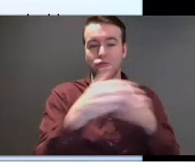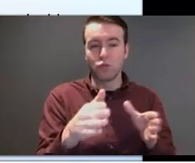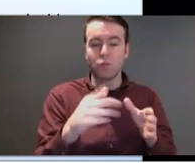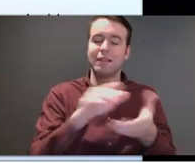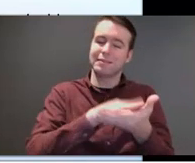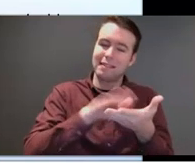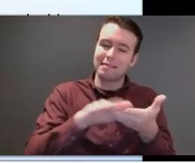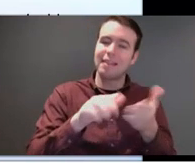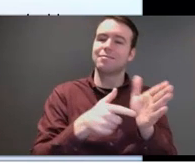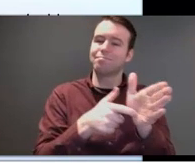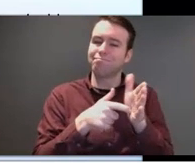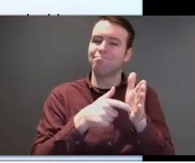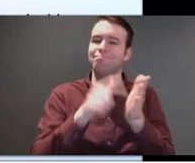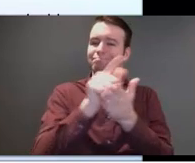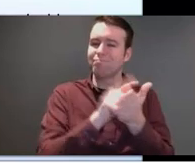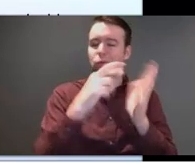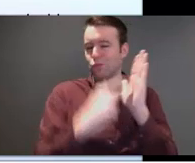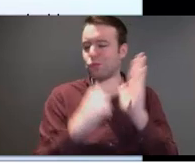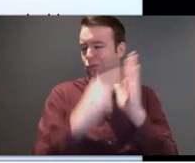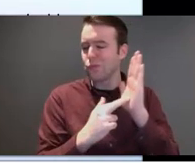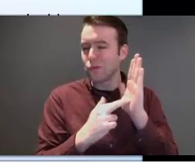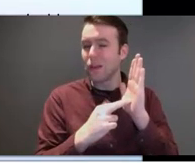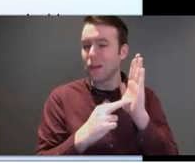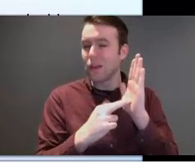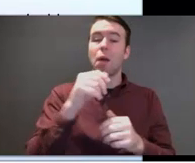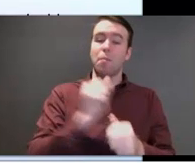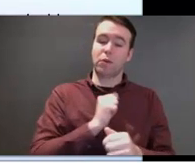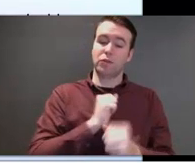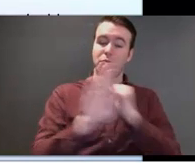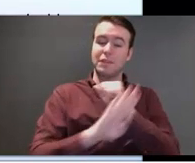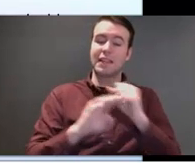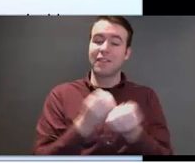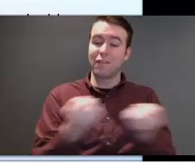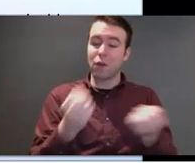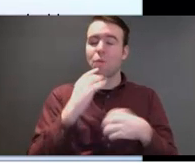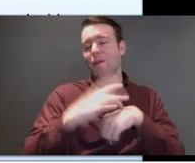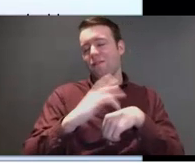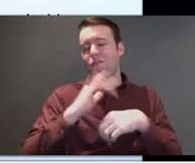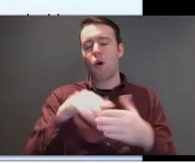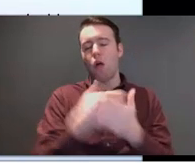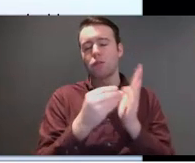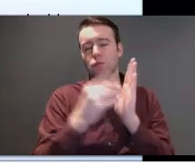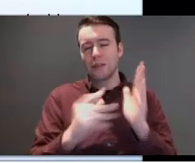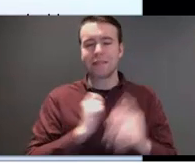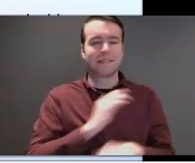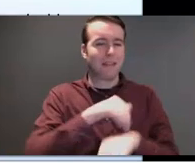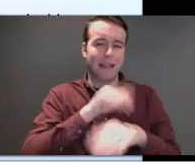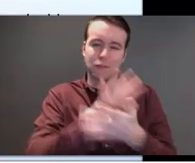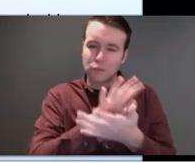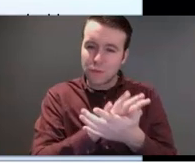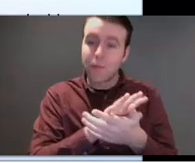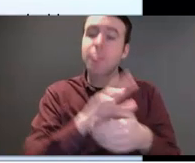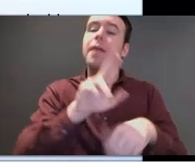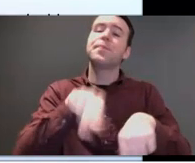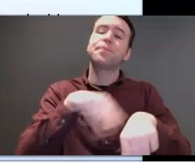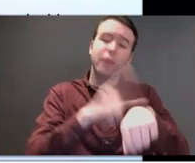guidelines. And also the personal protective equipment will be available for all students and staff at school. And then of